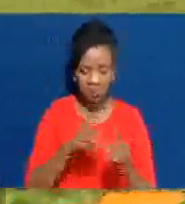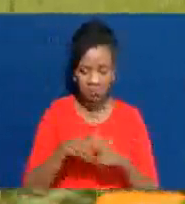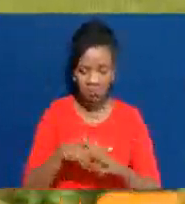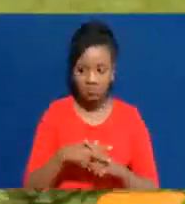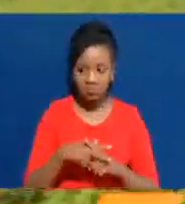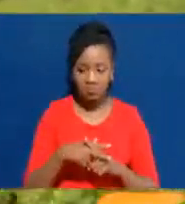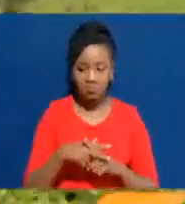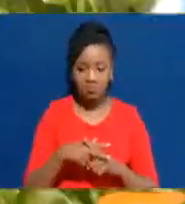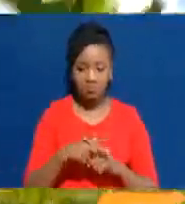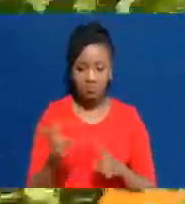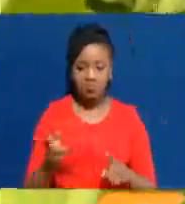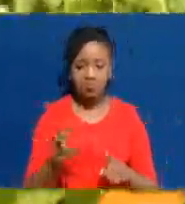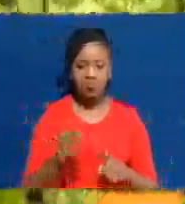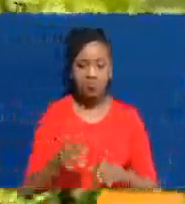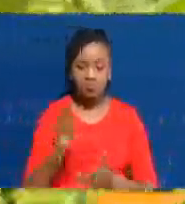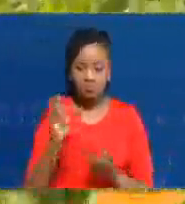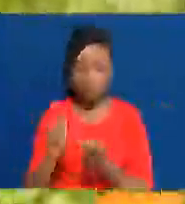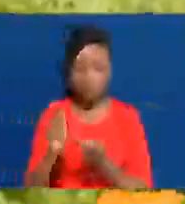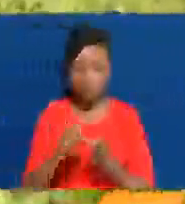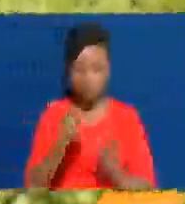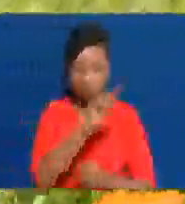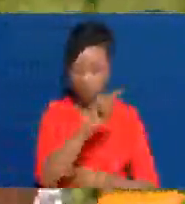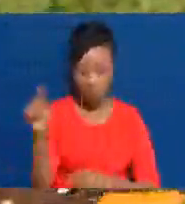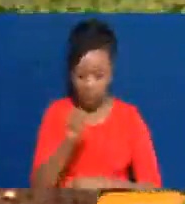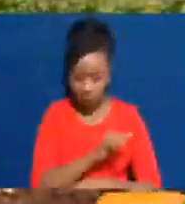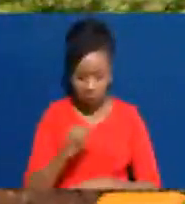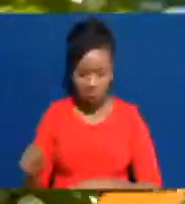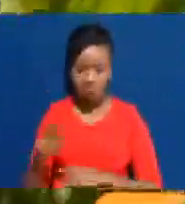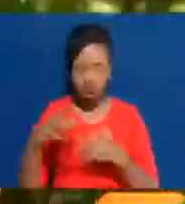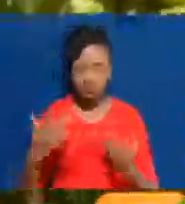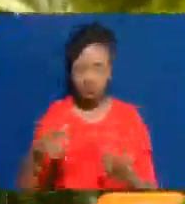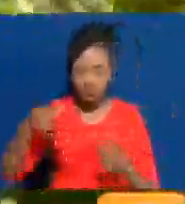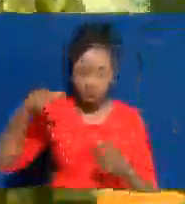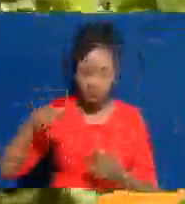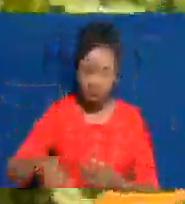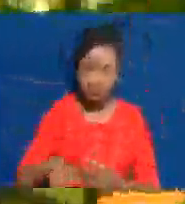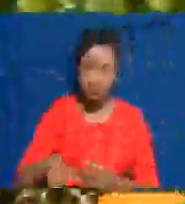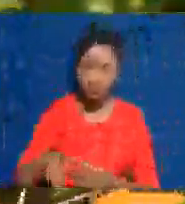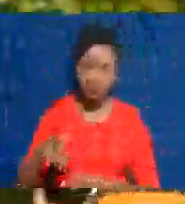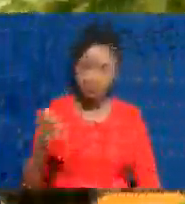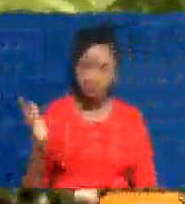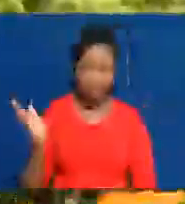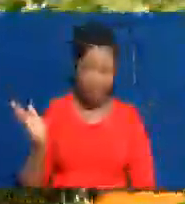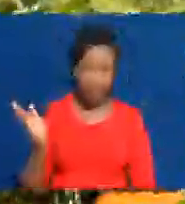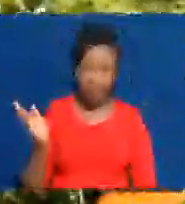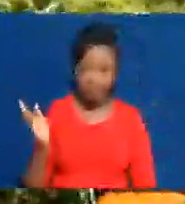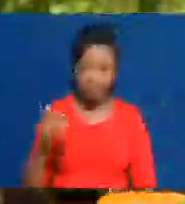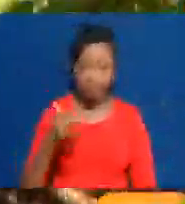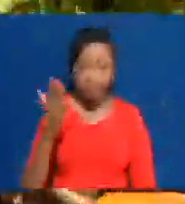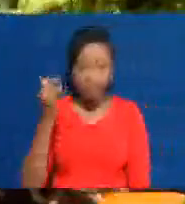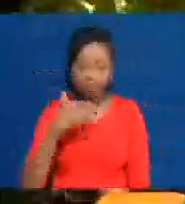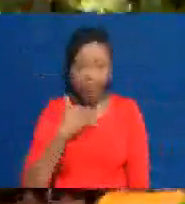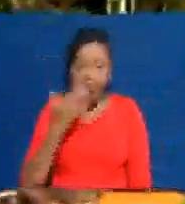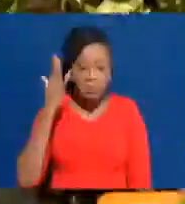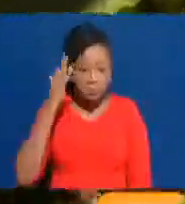tunaweza chukua na diagonal way, zigzag ama random na idunga kwa mchanga. Doom test inataka kupata ni ya